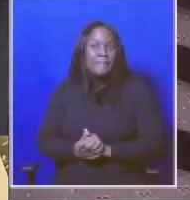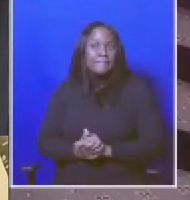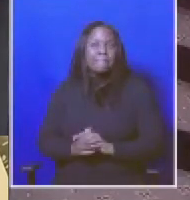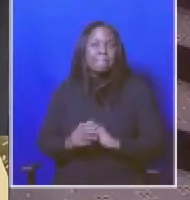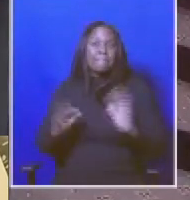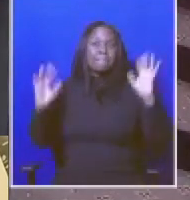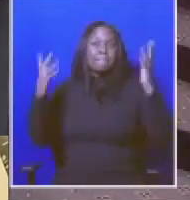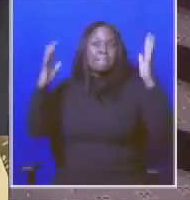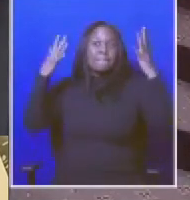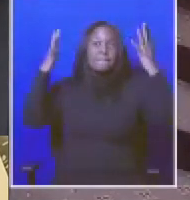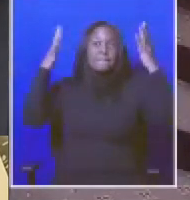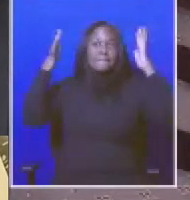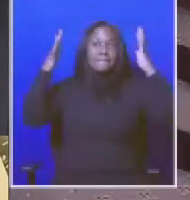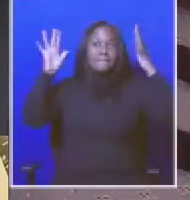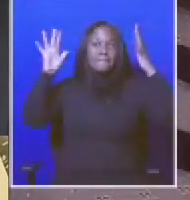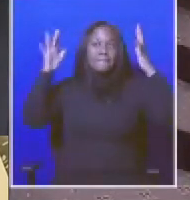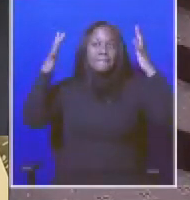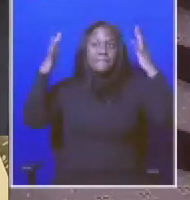Thank you,